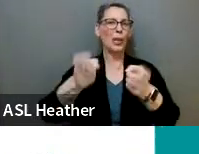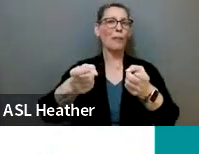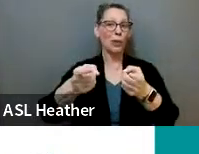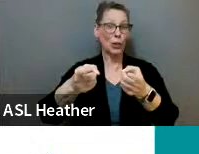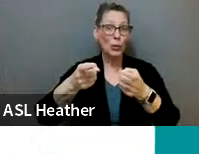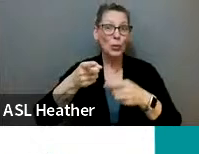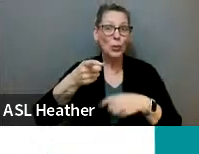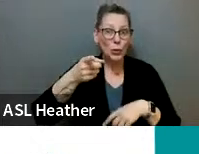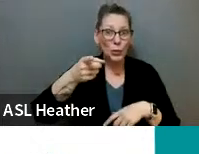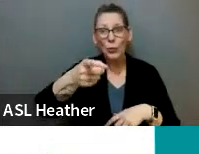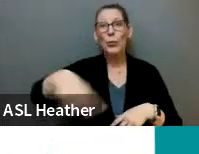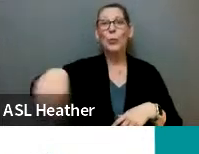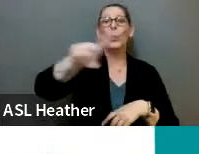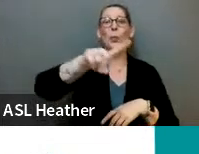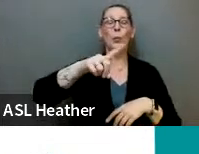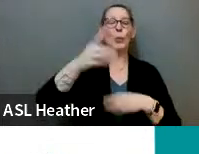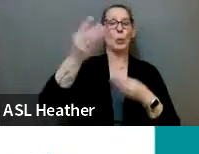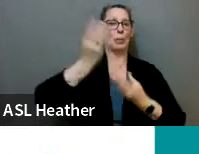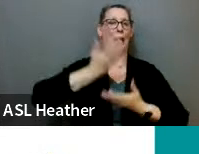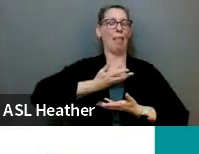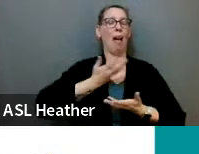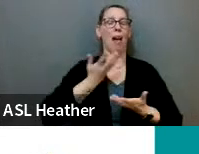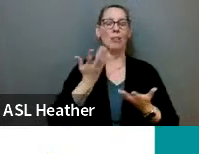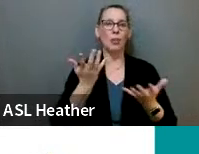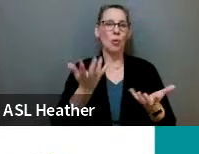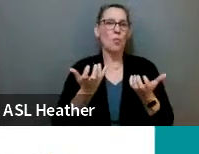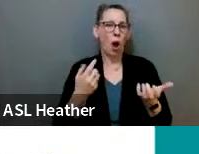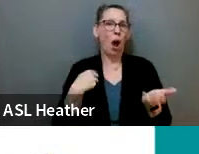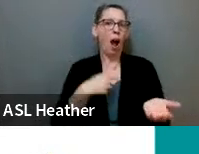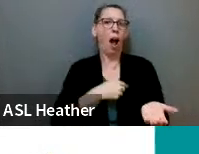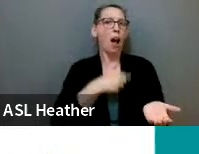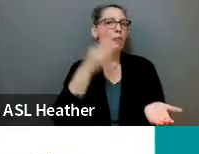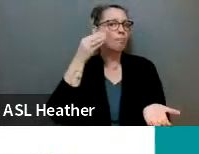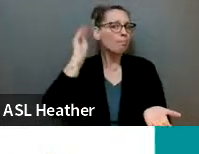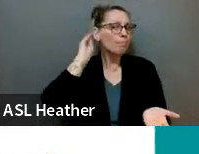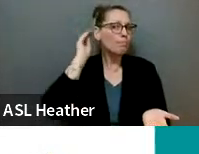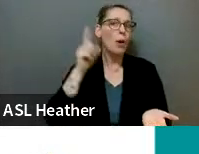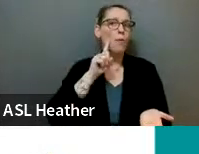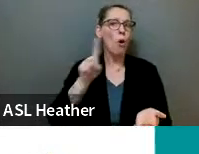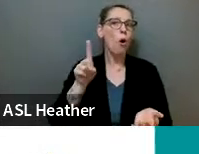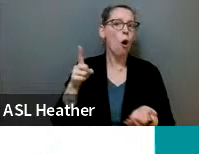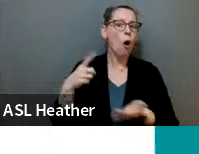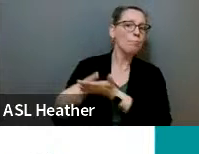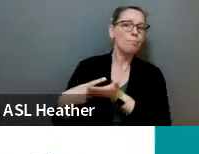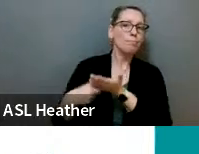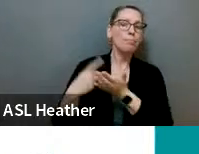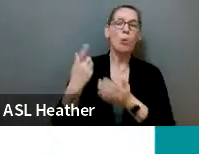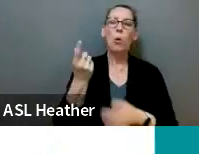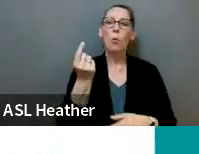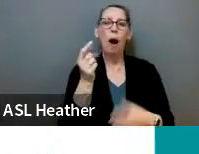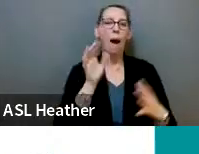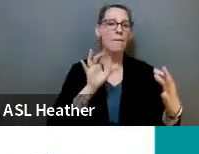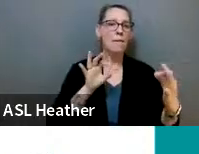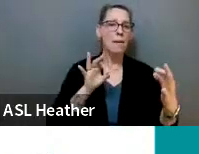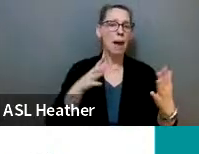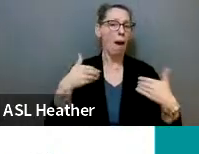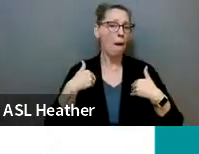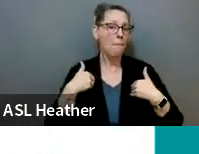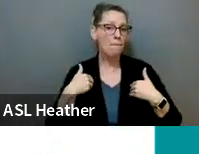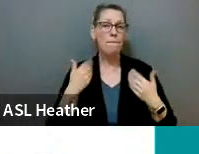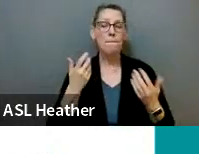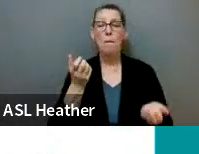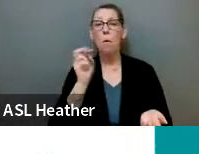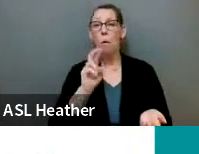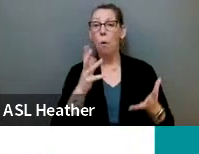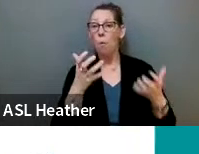the chance to tell us what would you like us to keep in mind. What, if any, feedback do you have or like